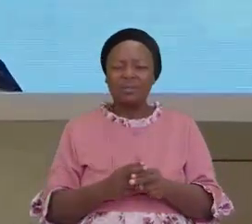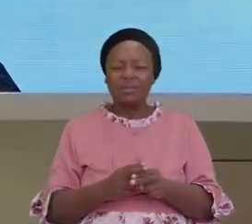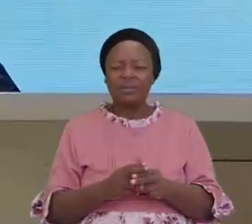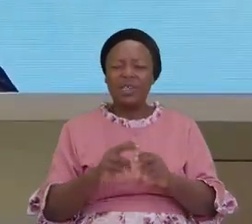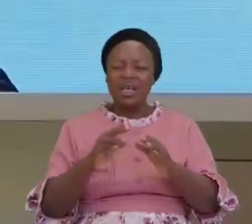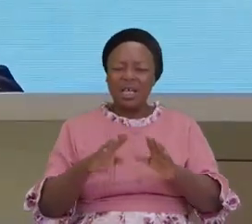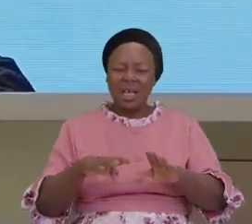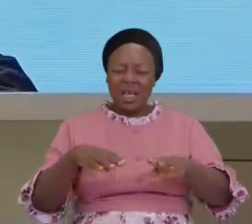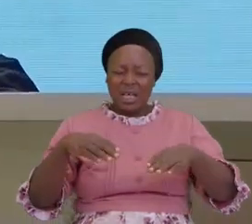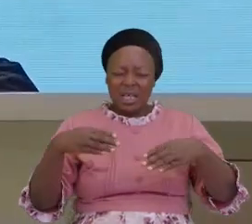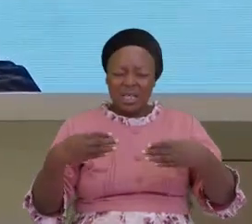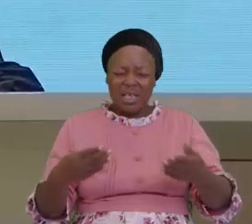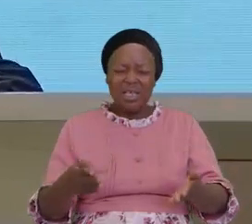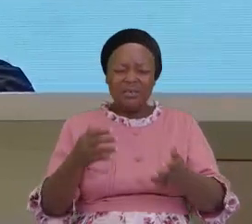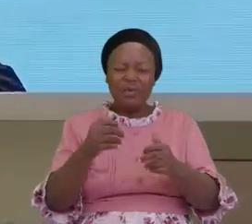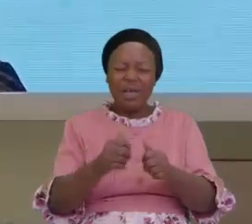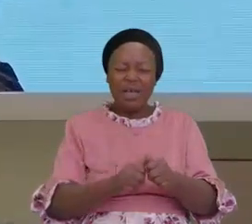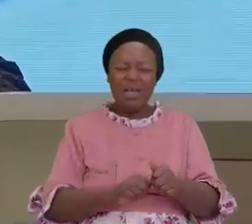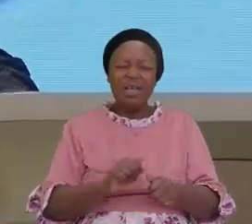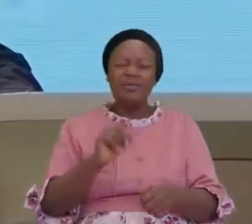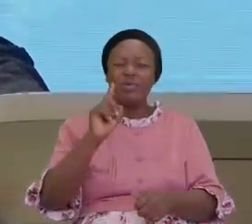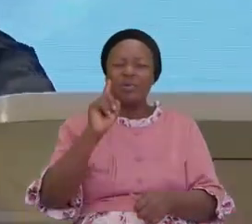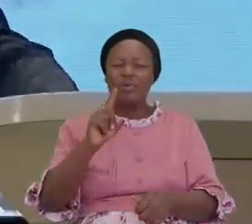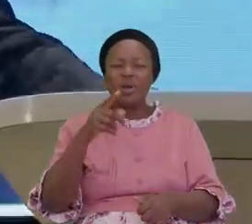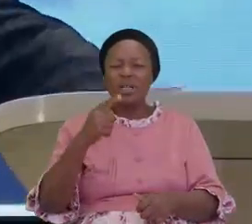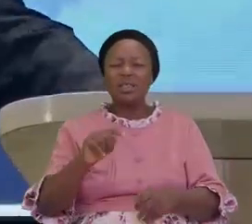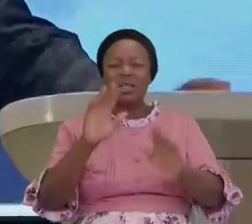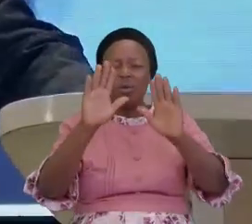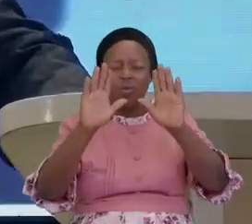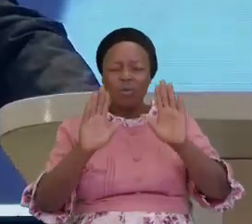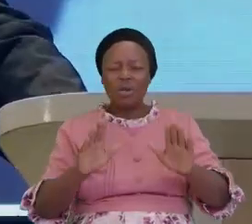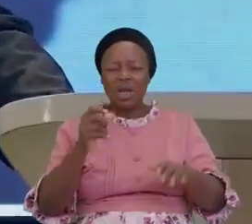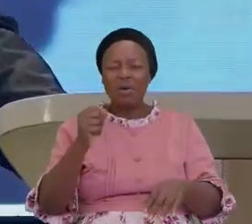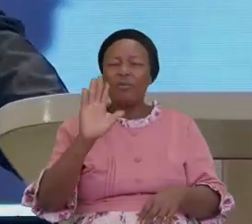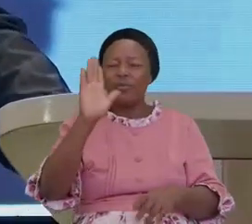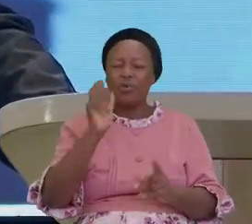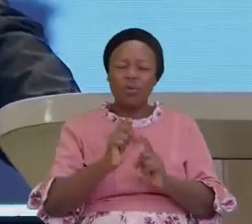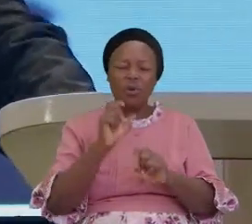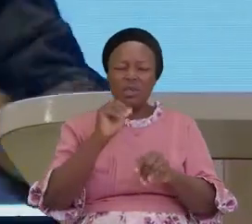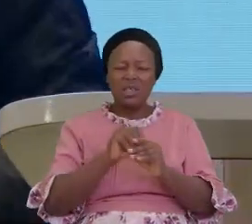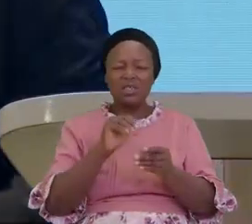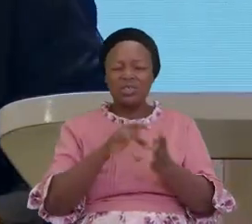Give everyone the wonder of your word.